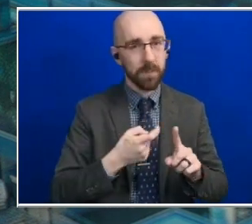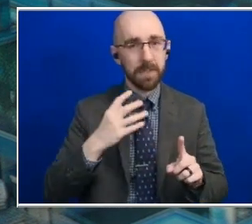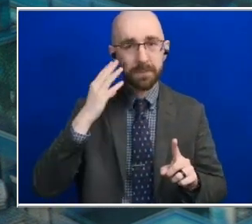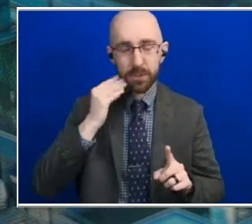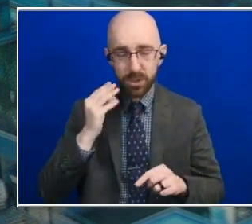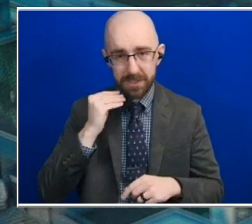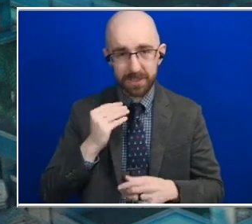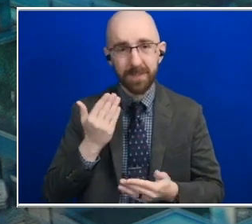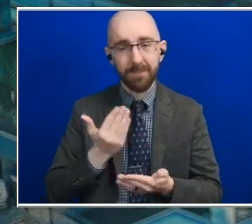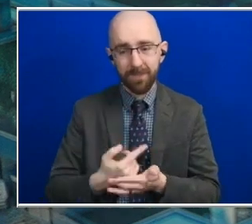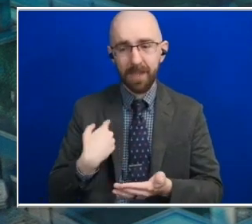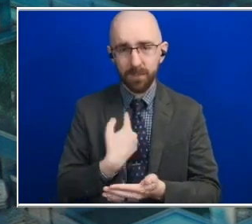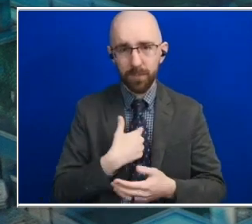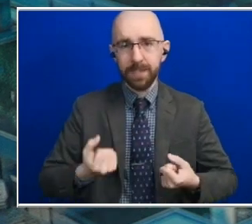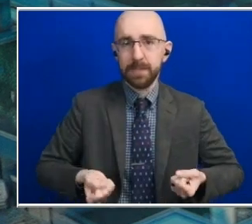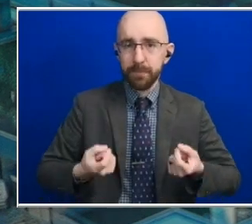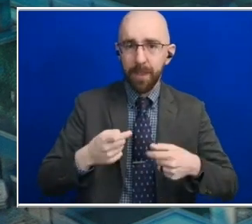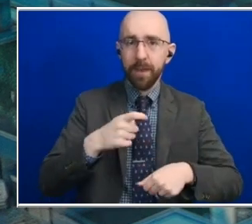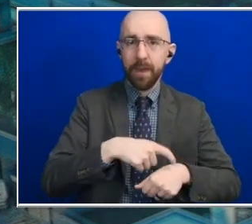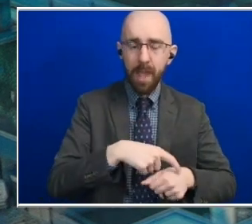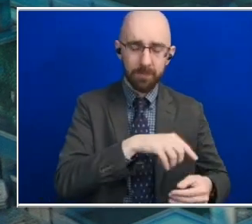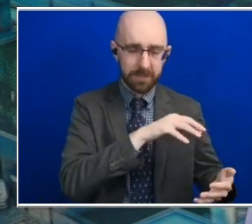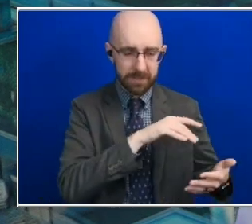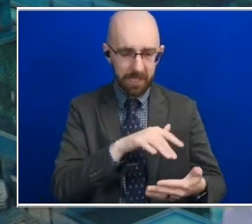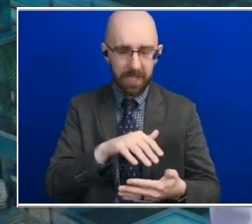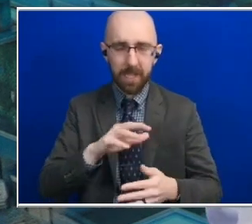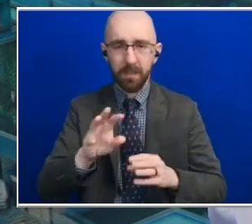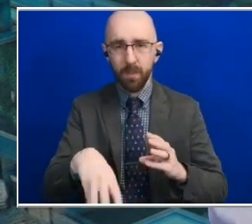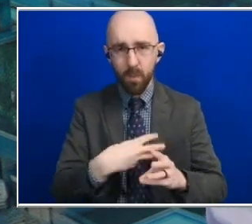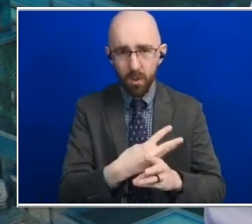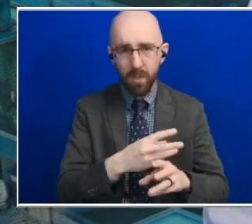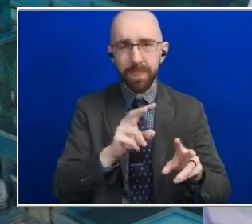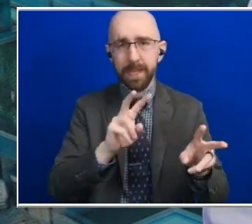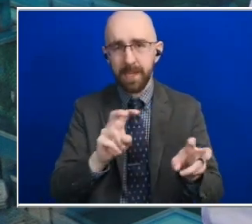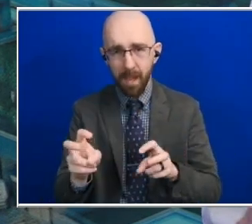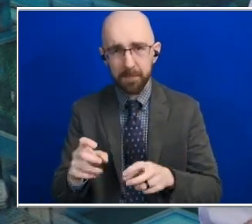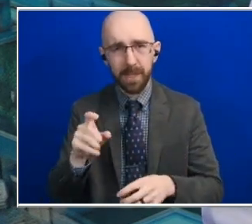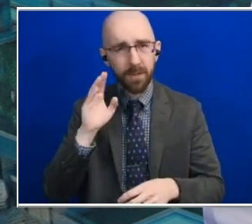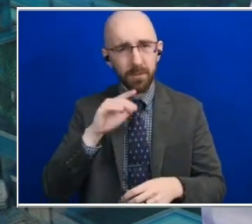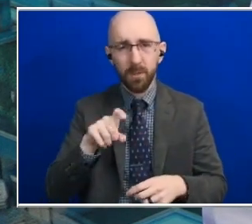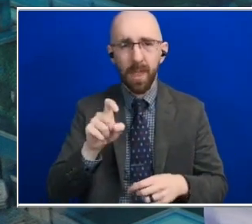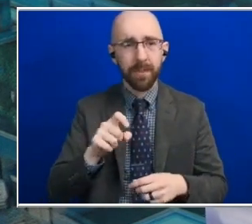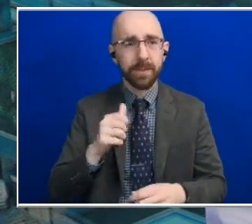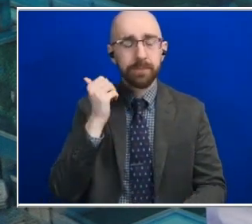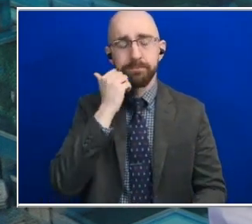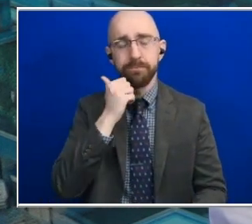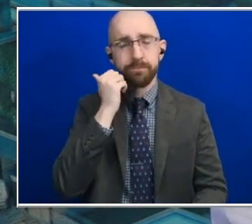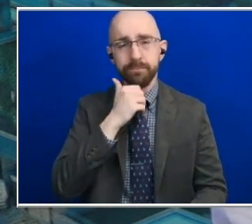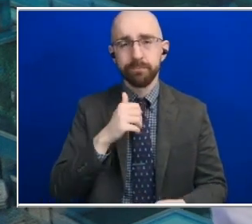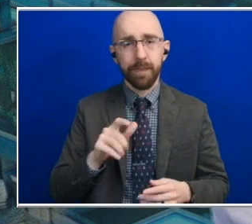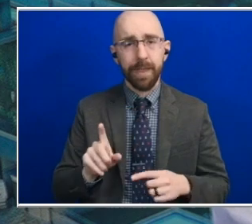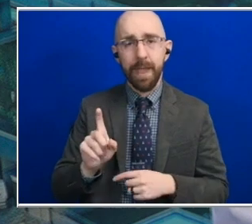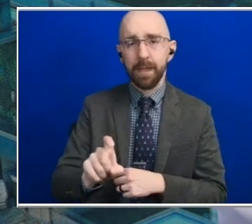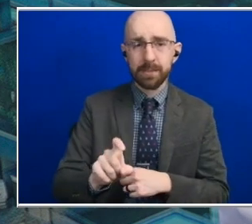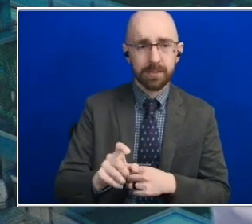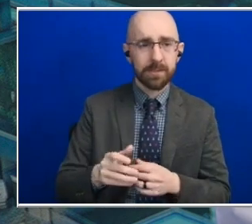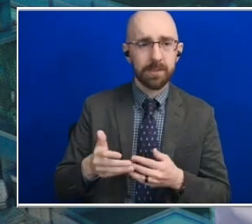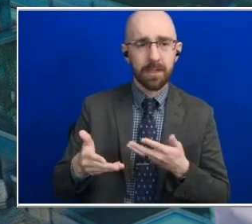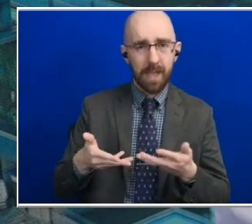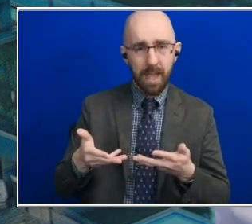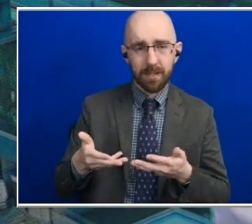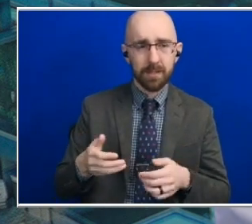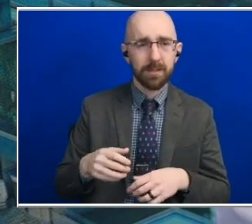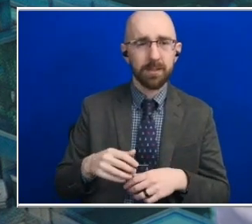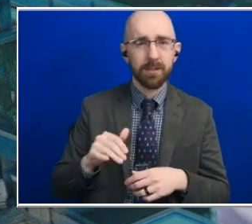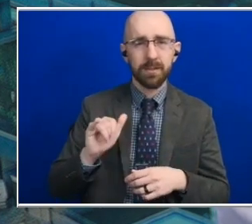studying a world and studying a topic, and we don't just have to be casually passing by and acting as if we're a font of wisdom. That's really not